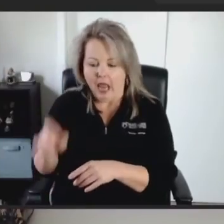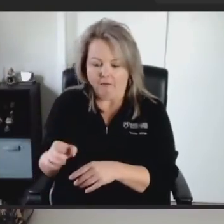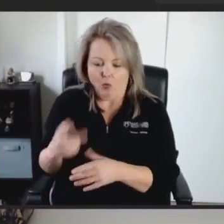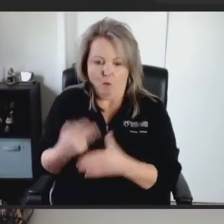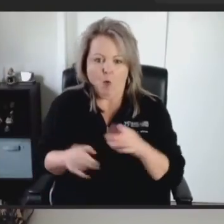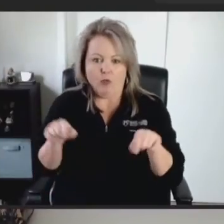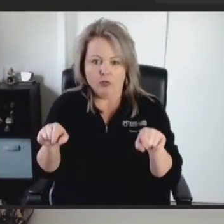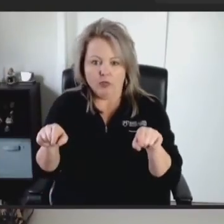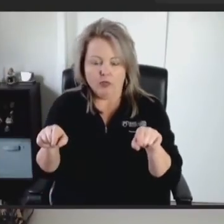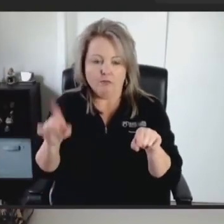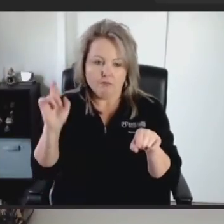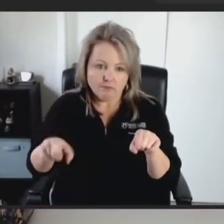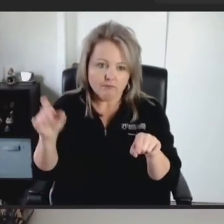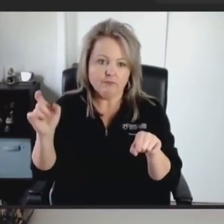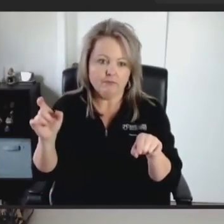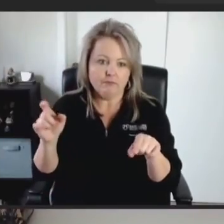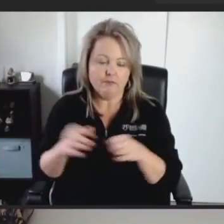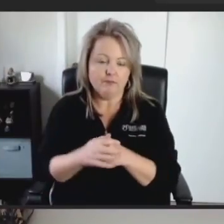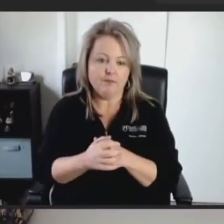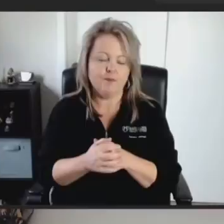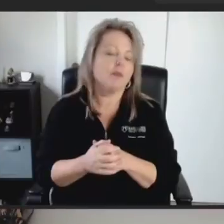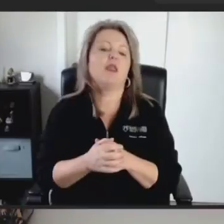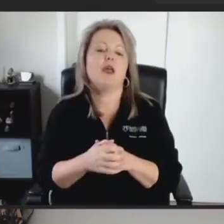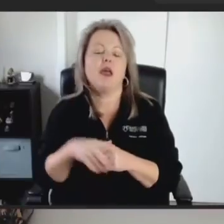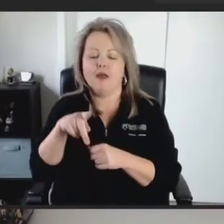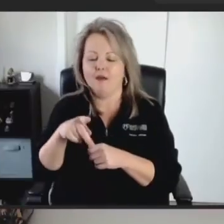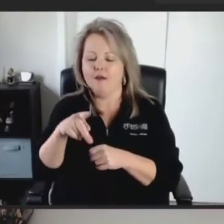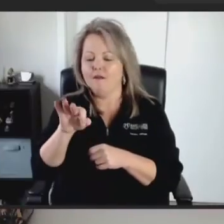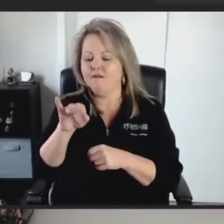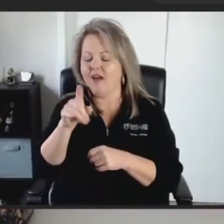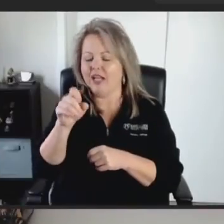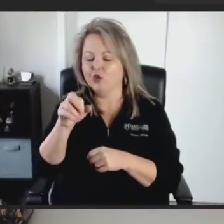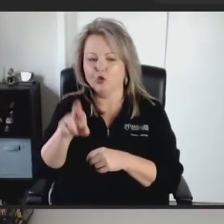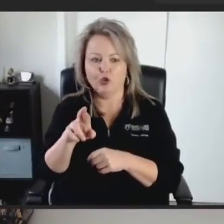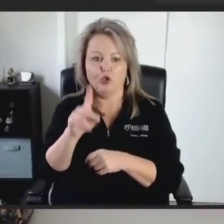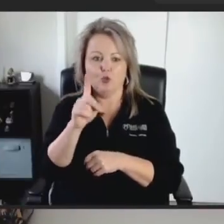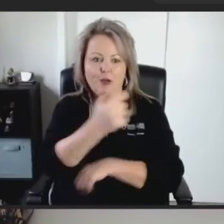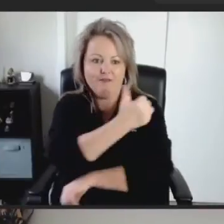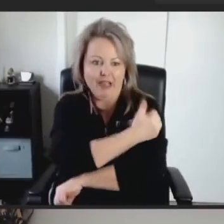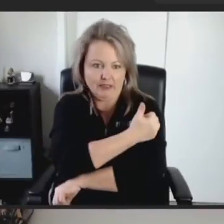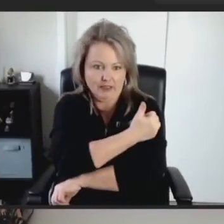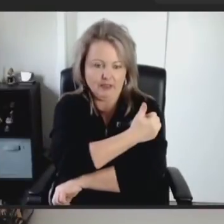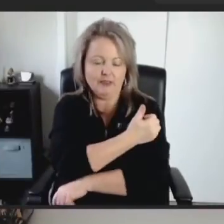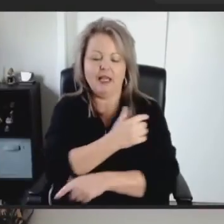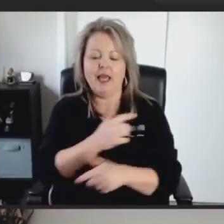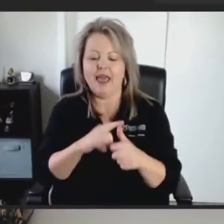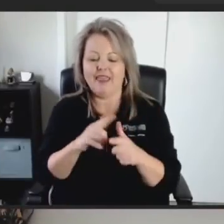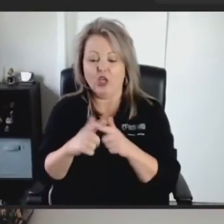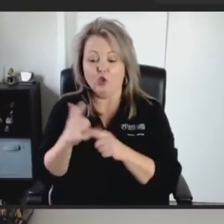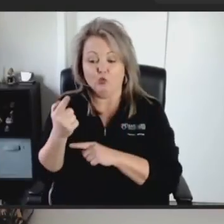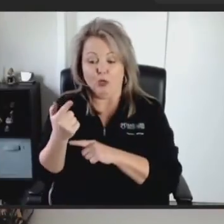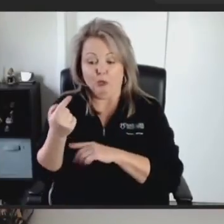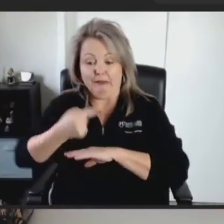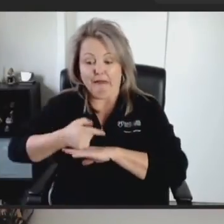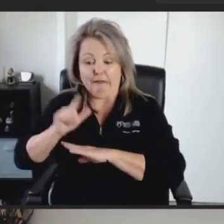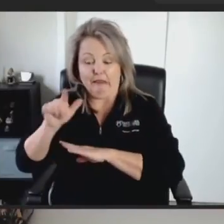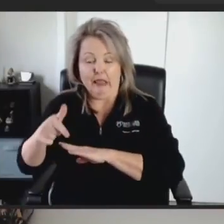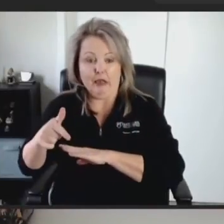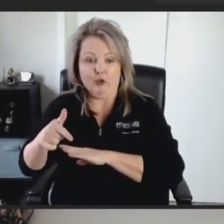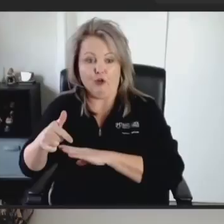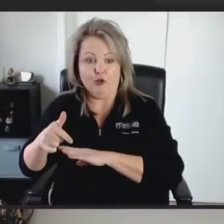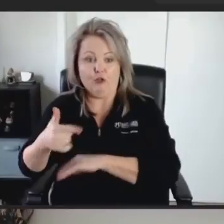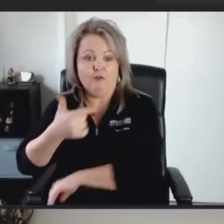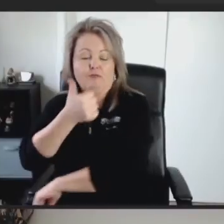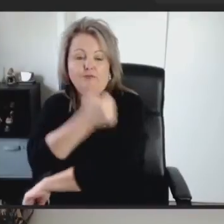series. The Pfizer vaccine, you get 1 vaccine and then a second, I believe, 21 days after. The Moderna is